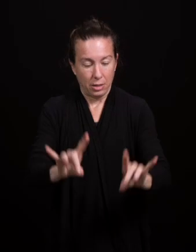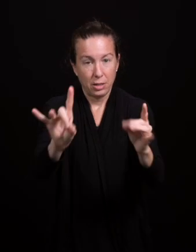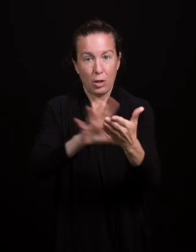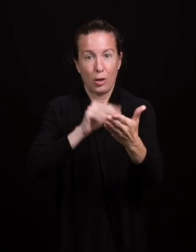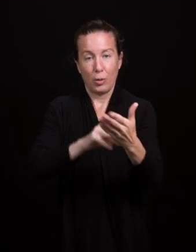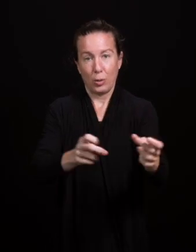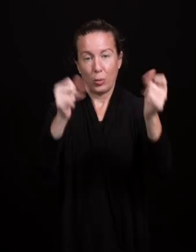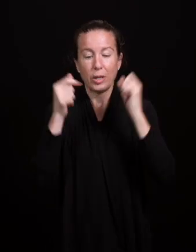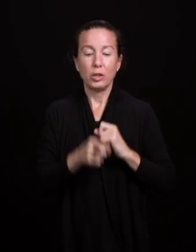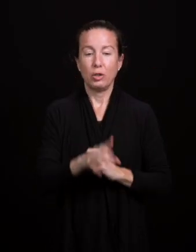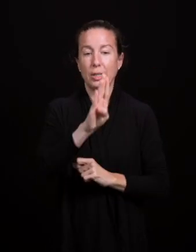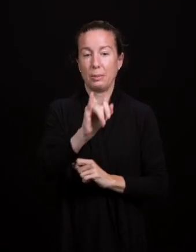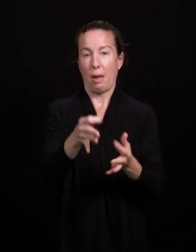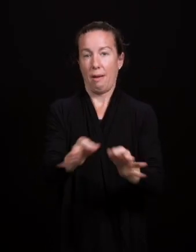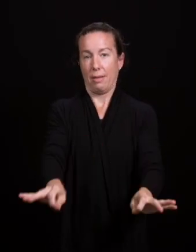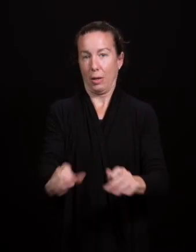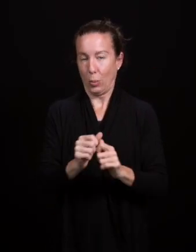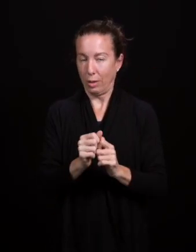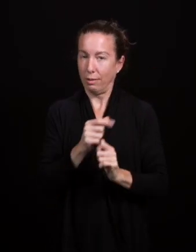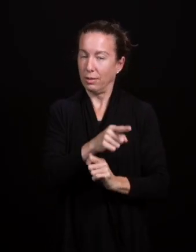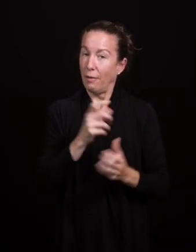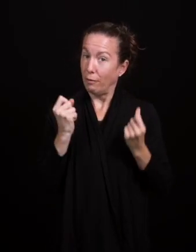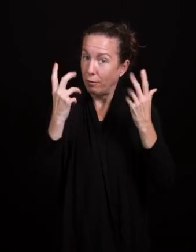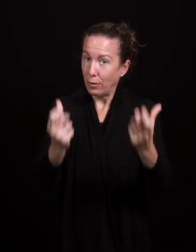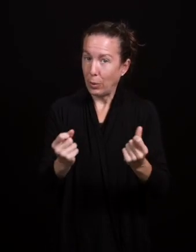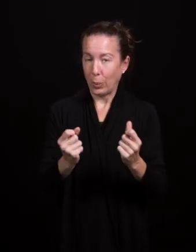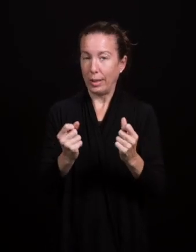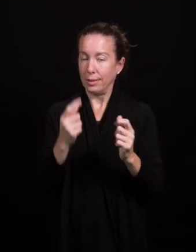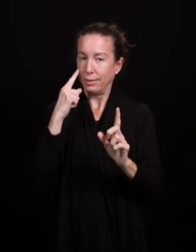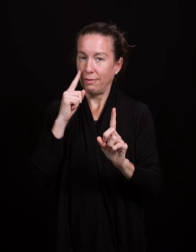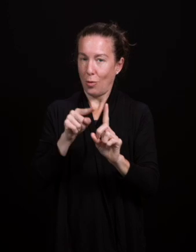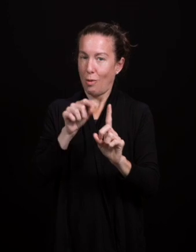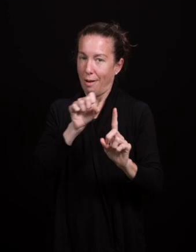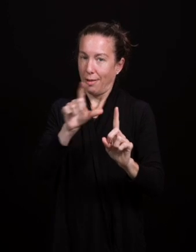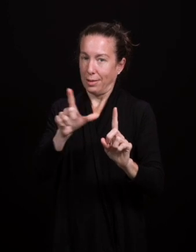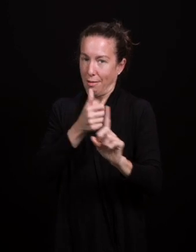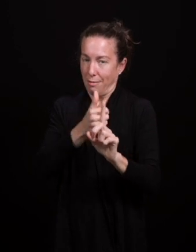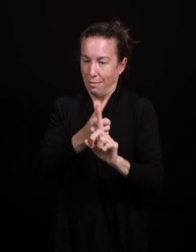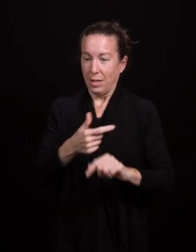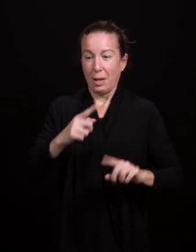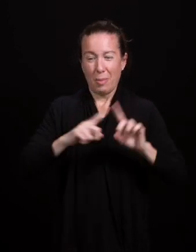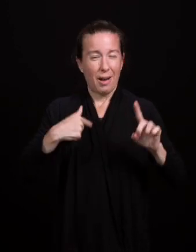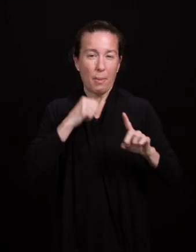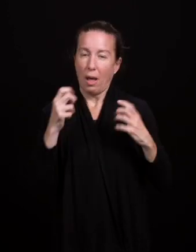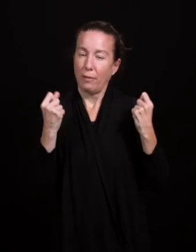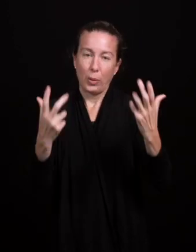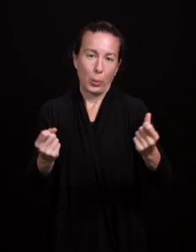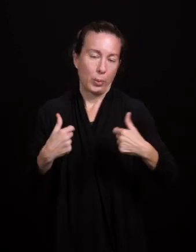and fluent in ASL and spoken language. But I wouldn't consider myself fluent.